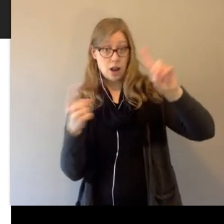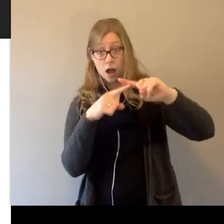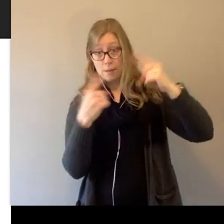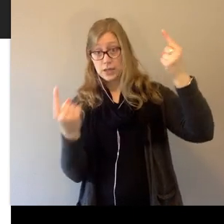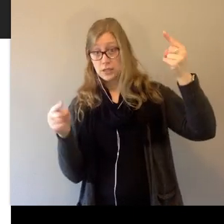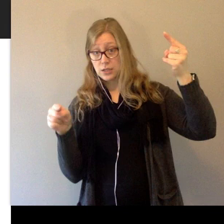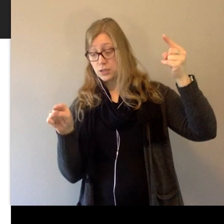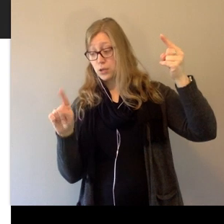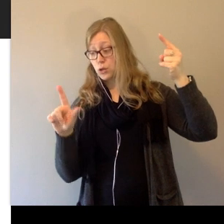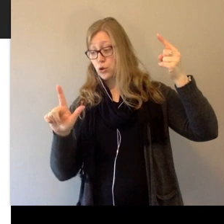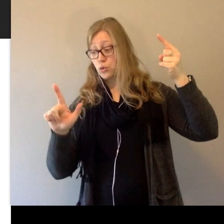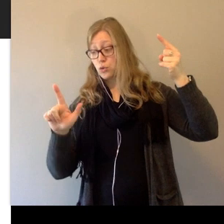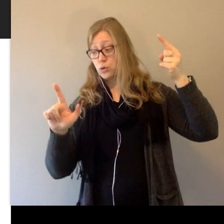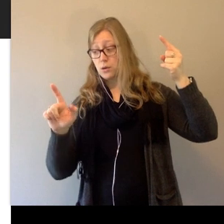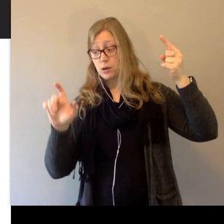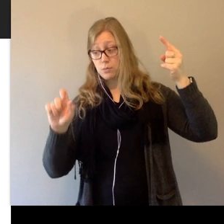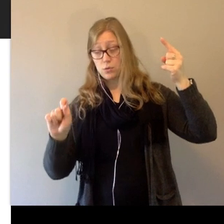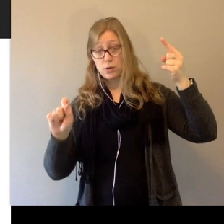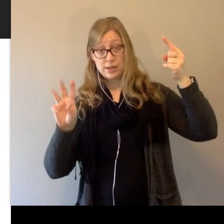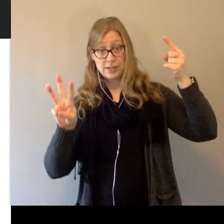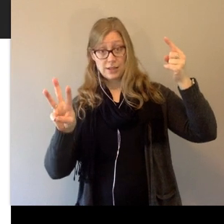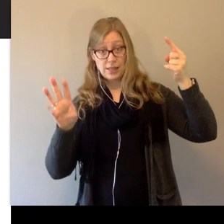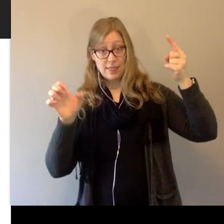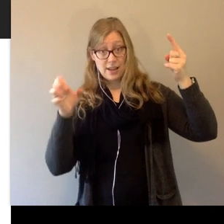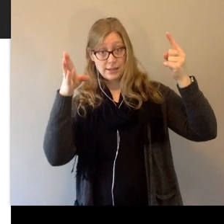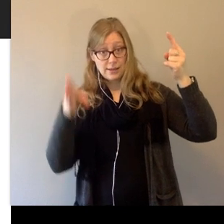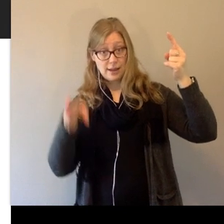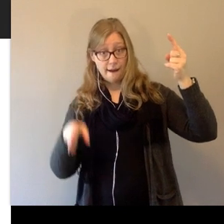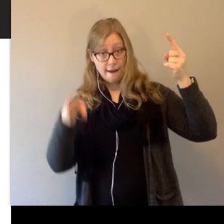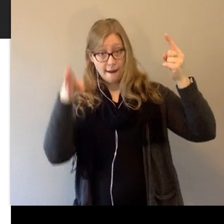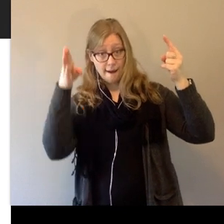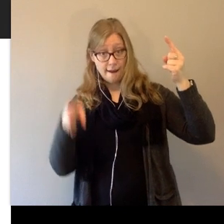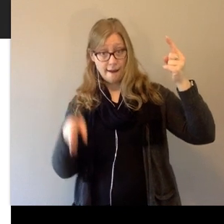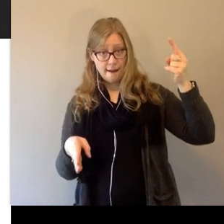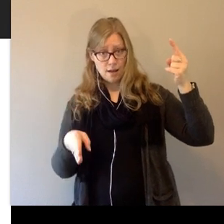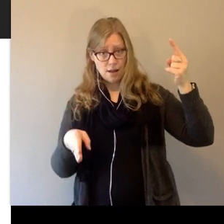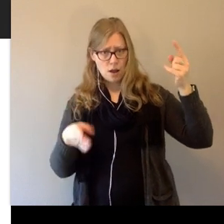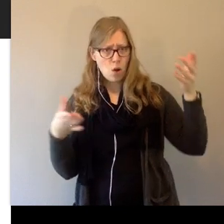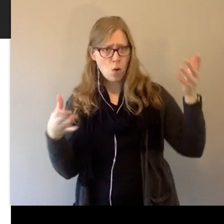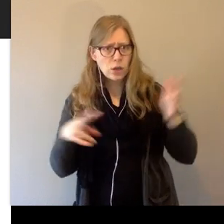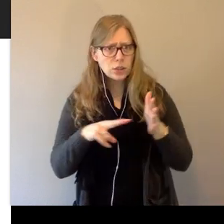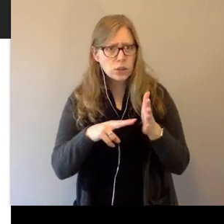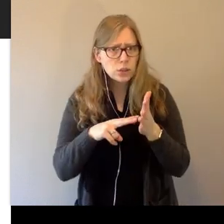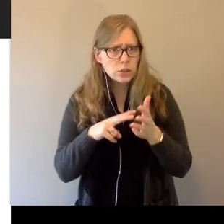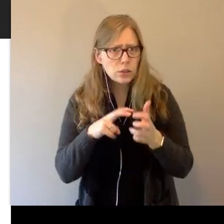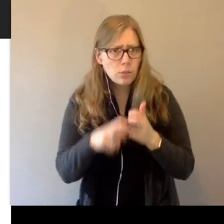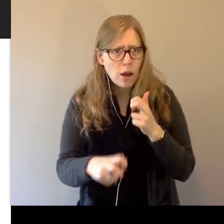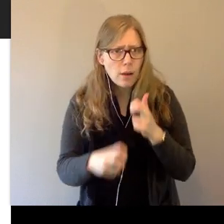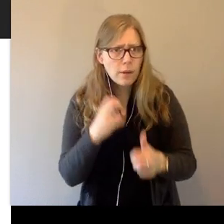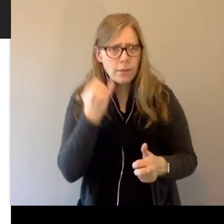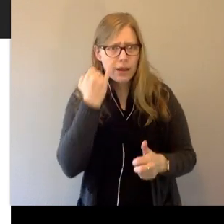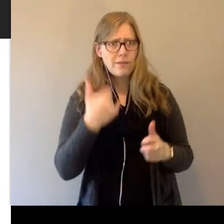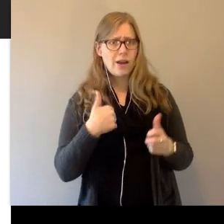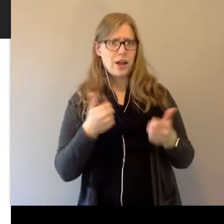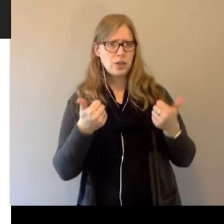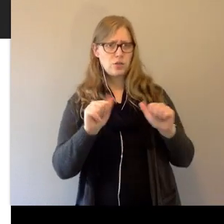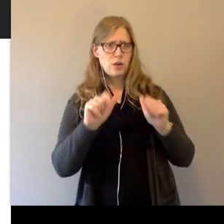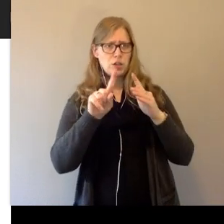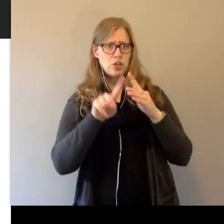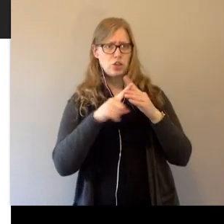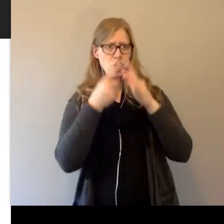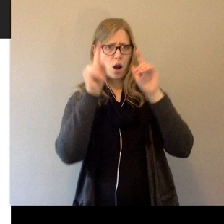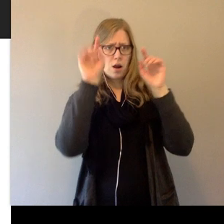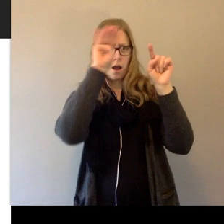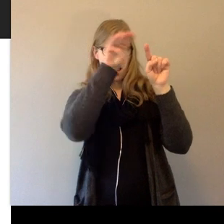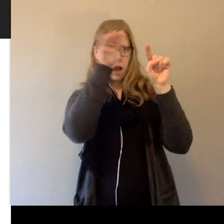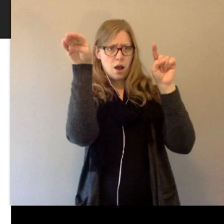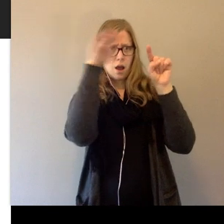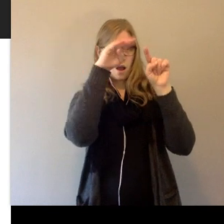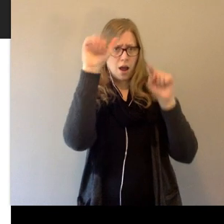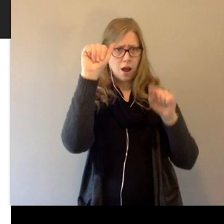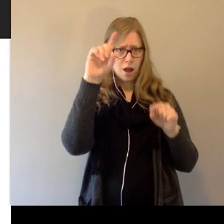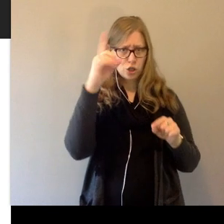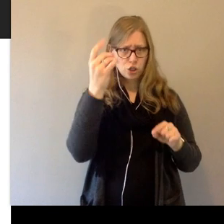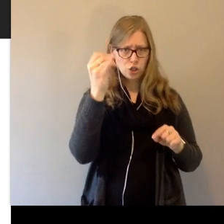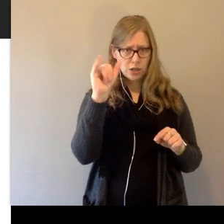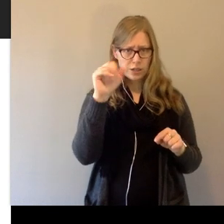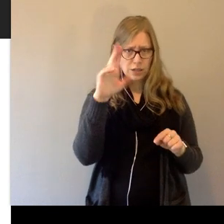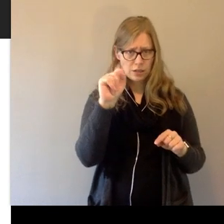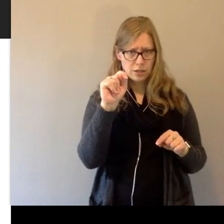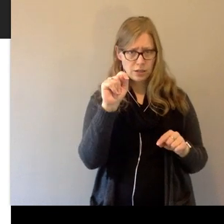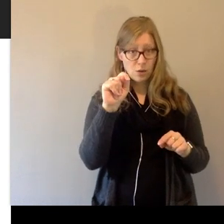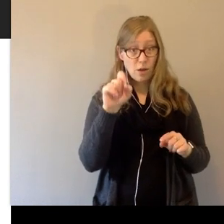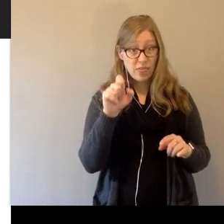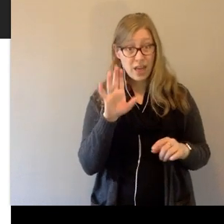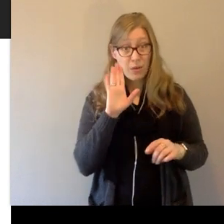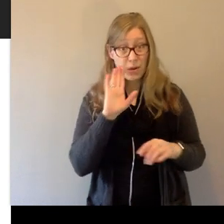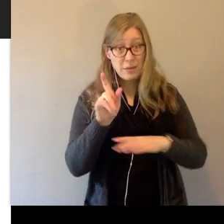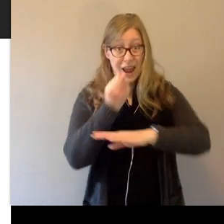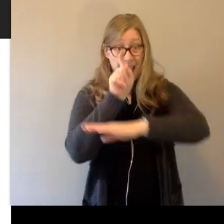21.6. What would be the problem if I tried to start with the adjacent side? Well, I would have adjacent is x and the